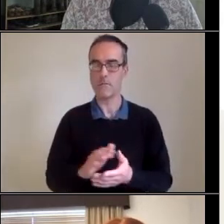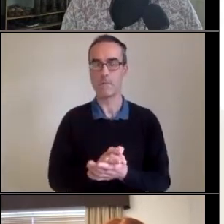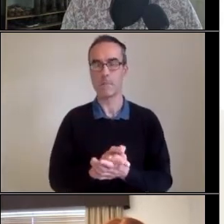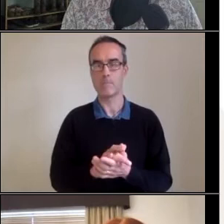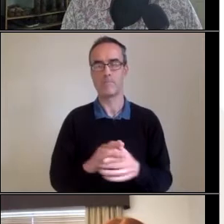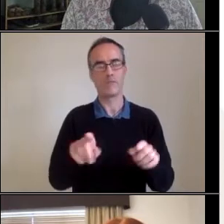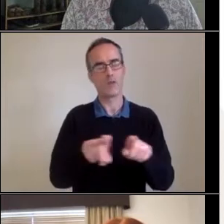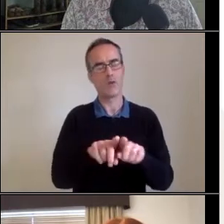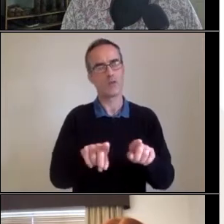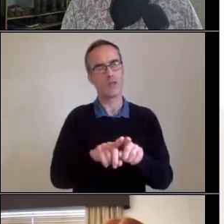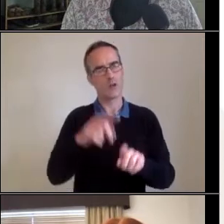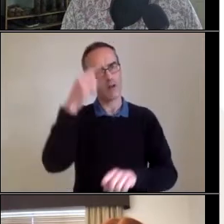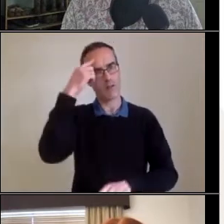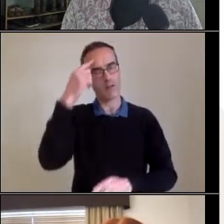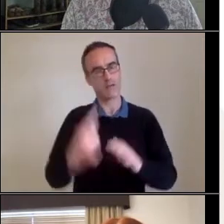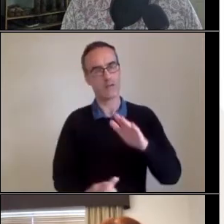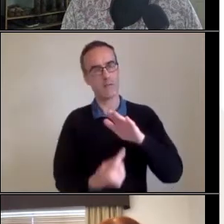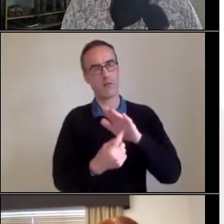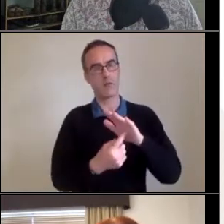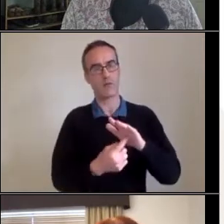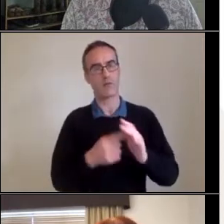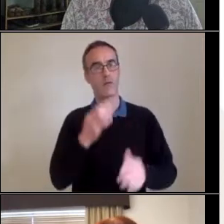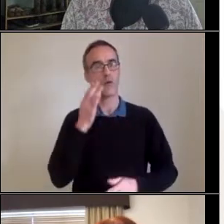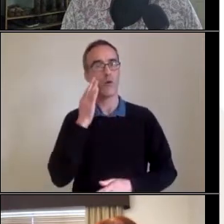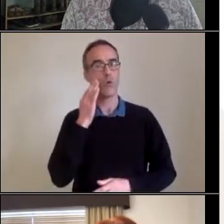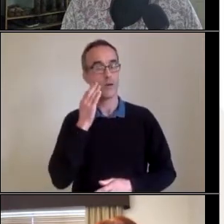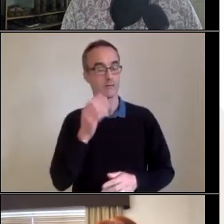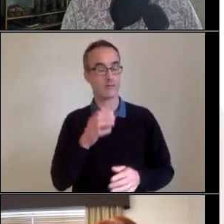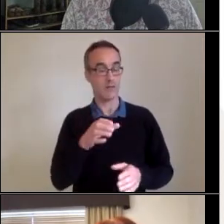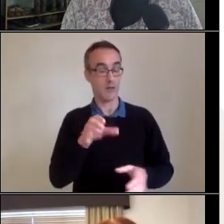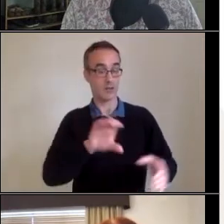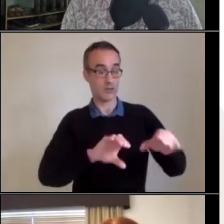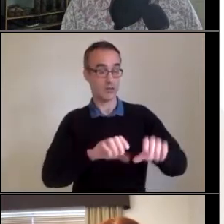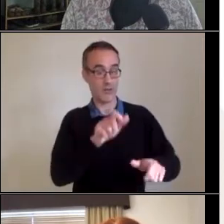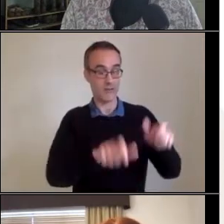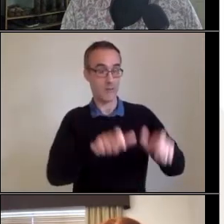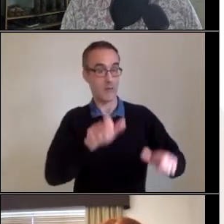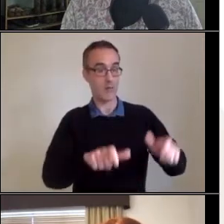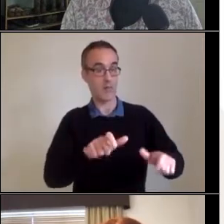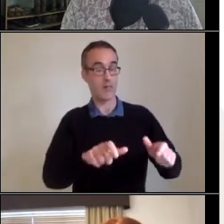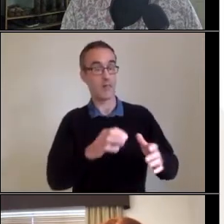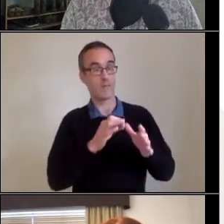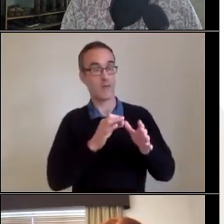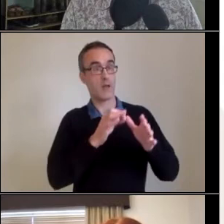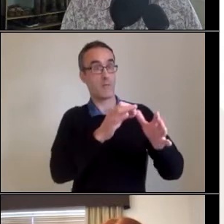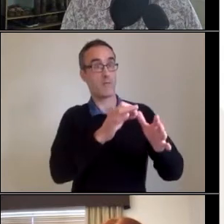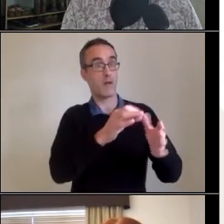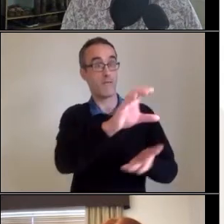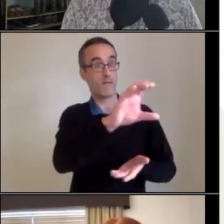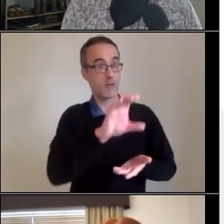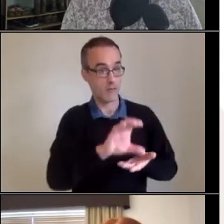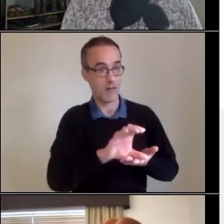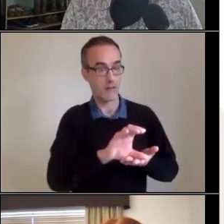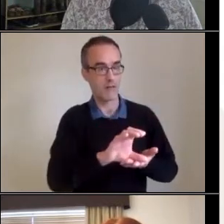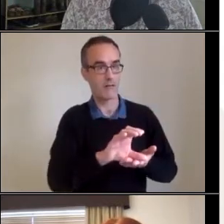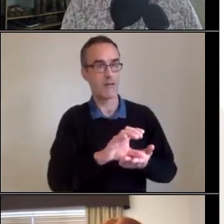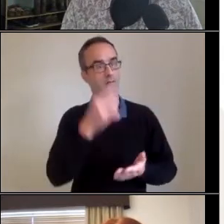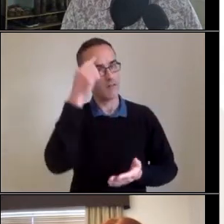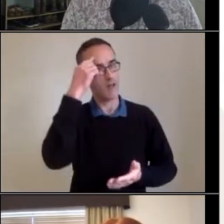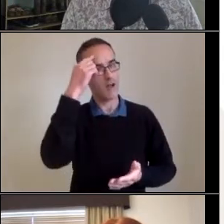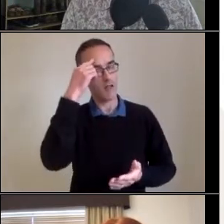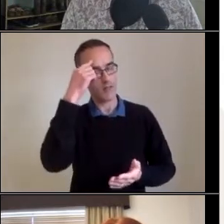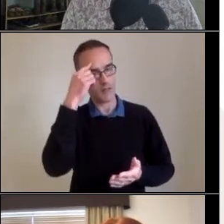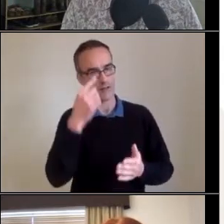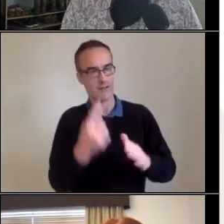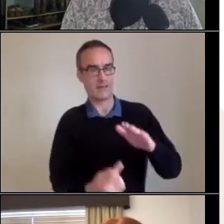given. The case in point in Nigeria, the budget for education is very, very small, very, very